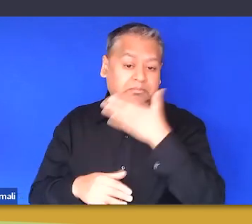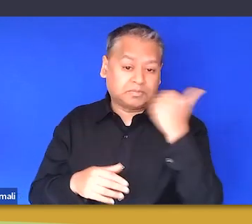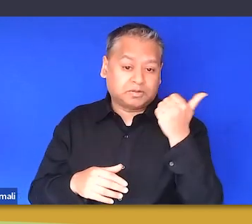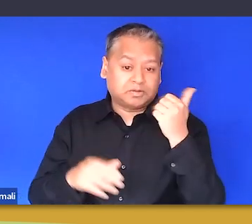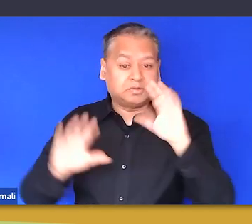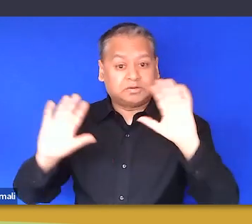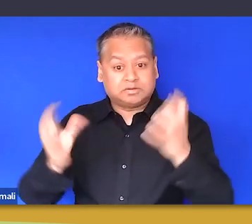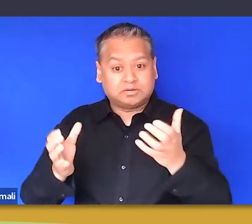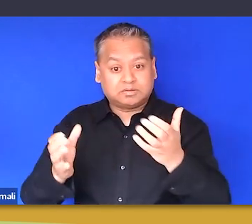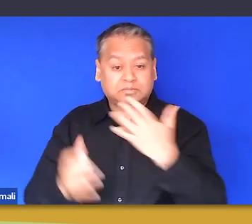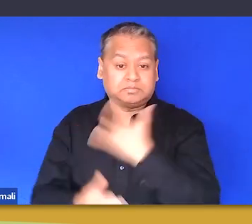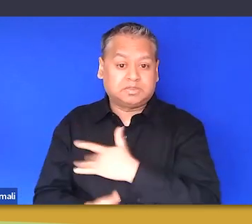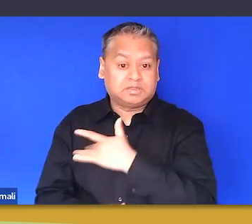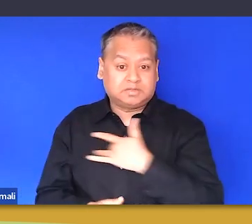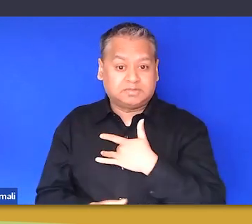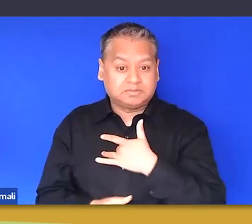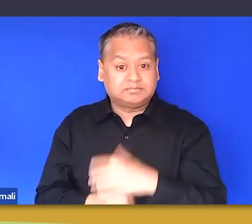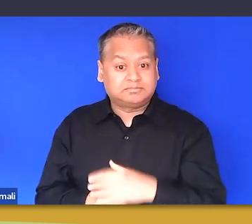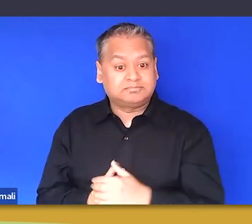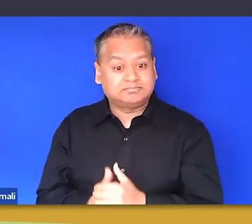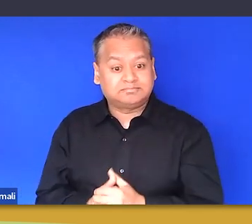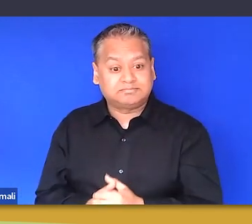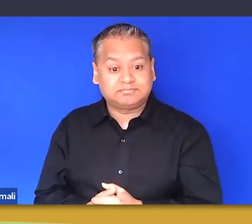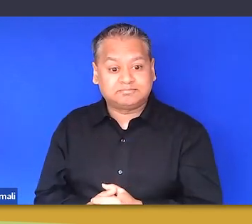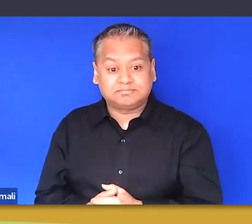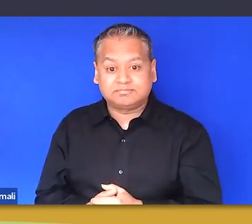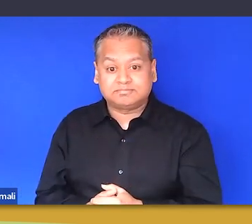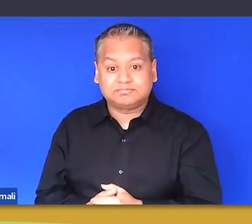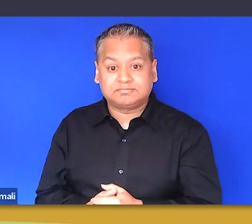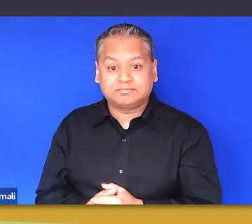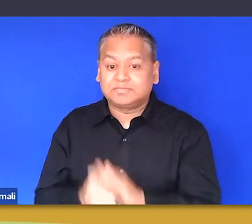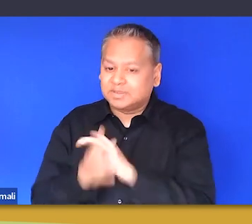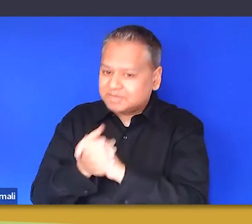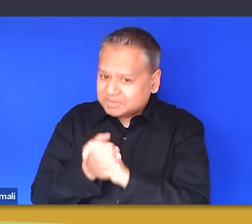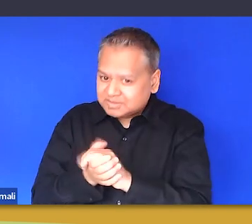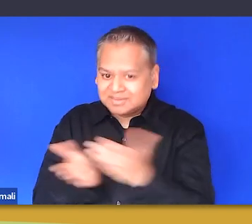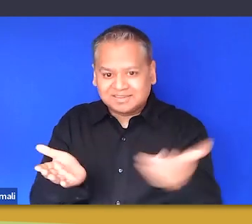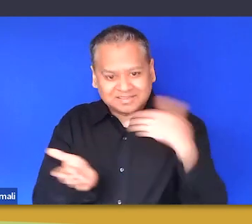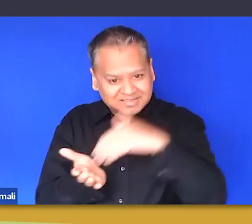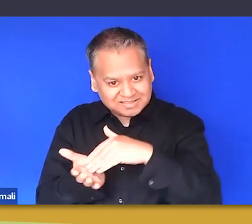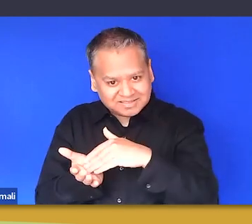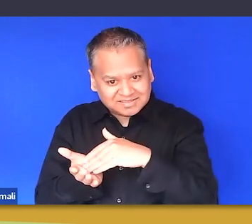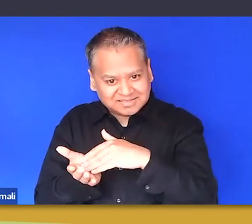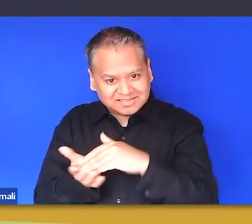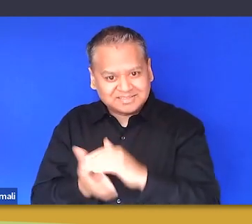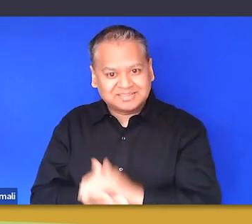of the nominees and to the recipients of the awards for your wonderful work. Thank you.